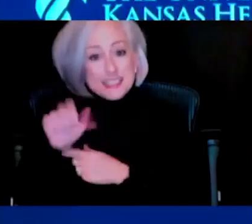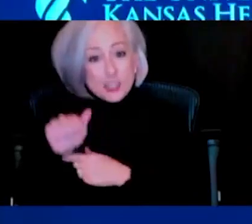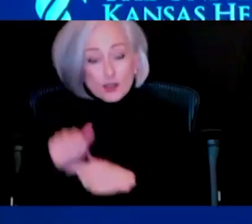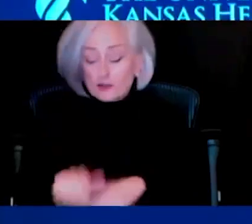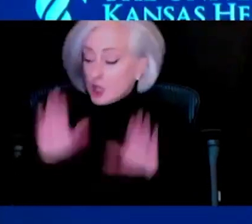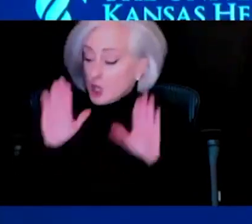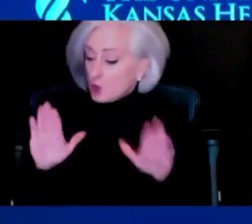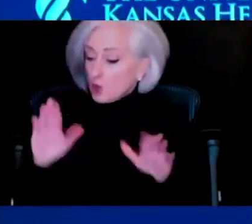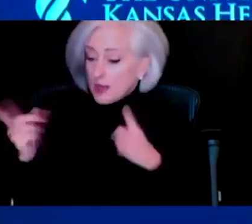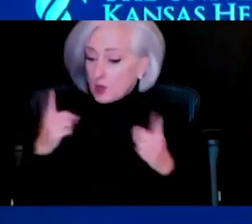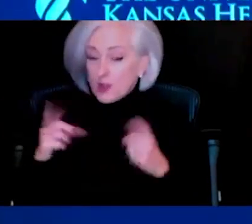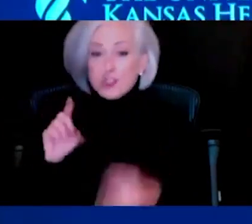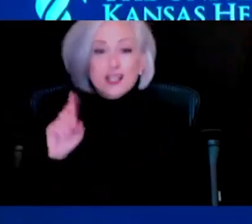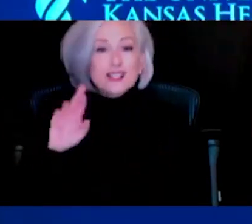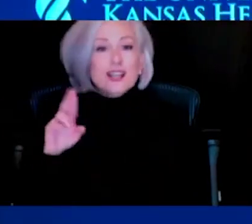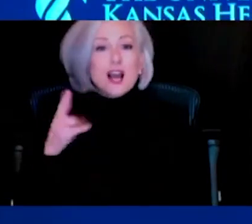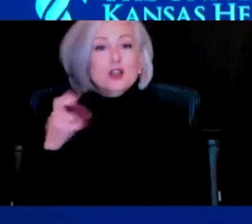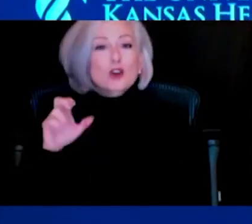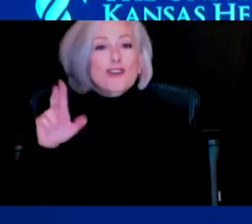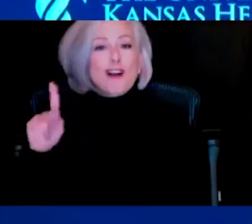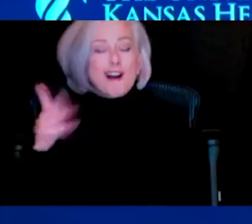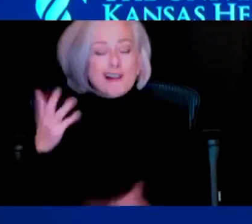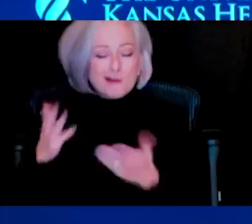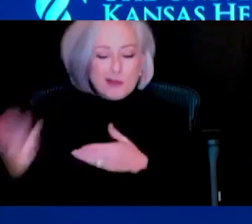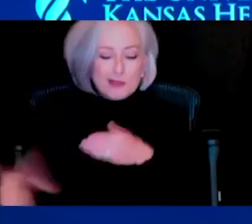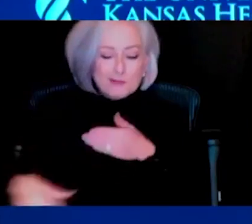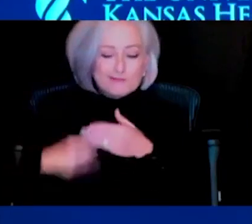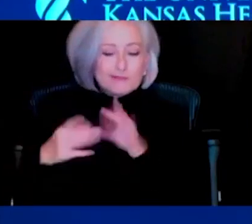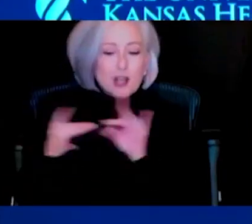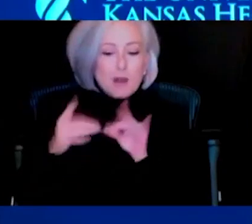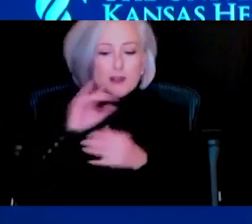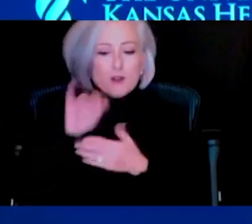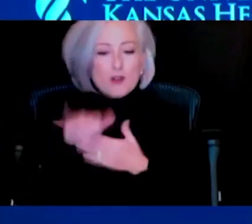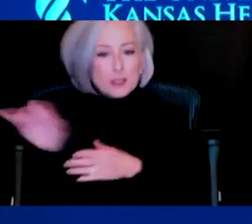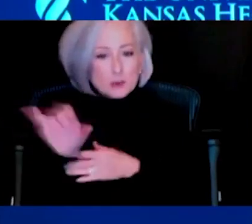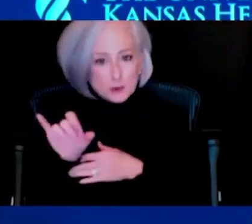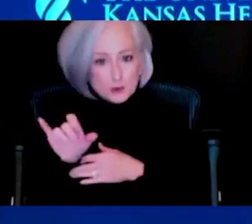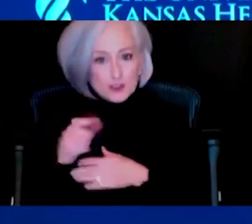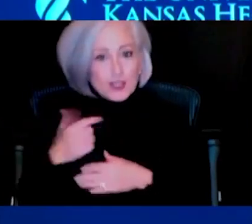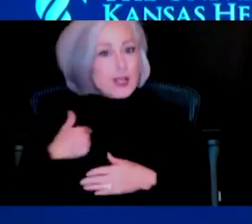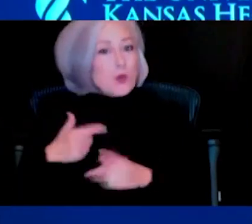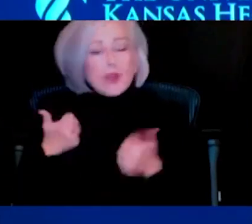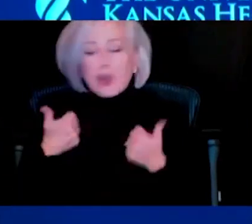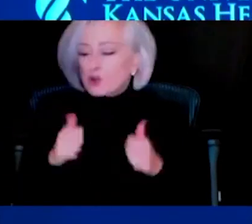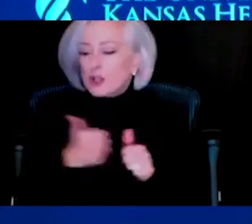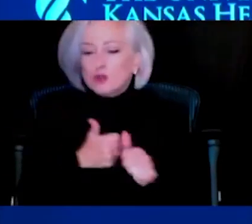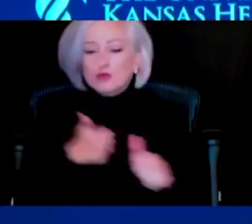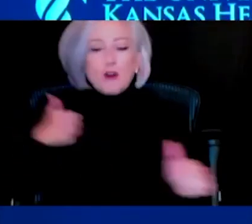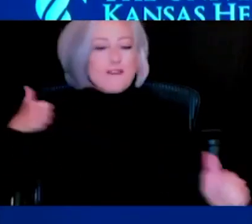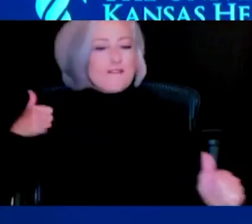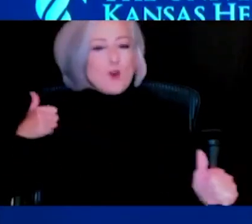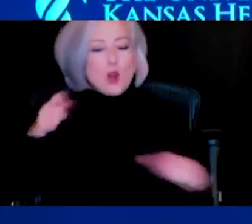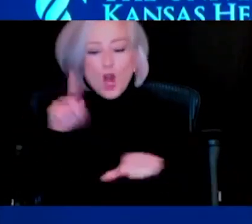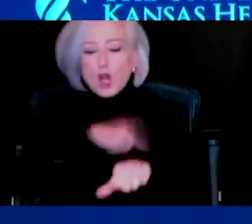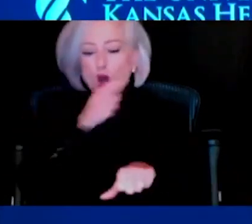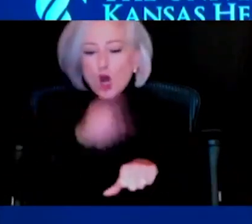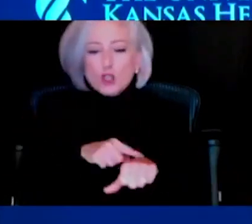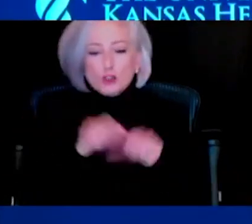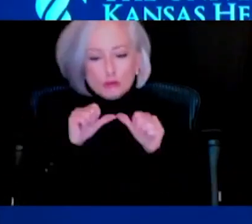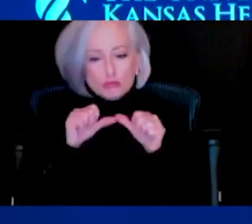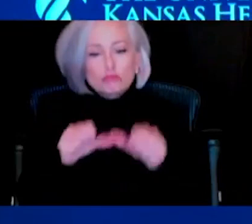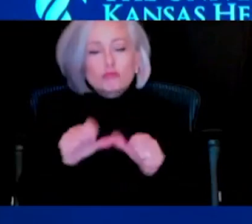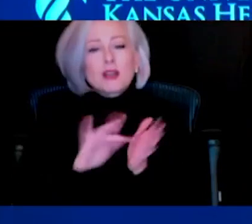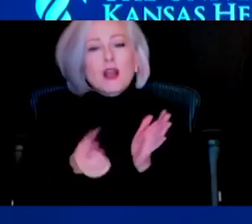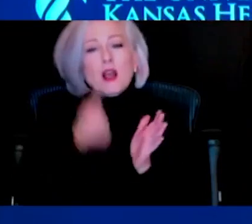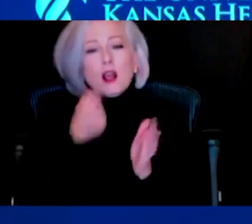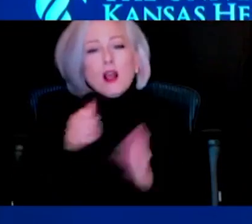Hawkinson probably can chime in on that as well. But yeah, we are trying to move away from long-term antibiotics for acne for sure. We